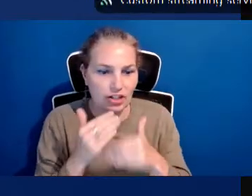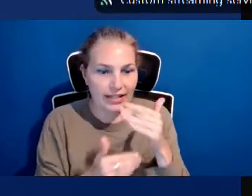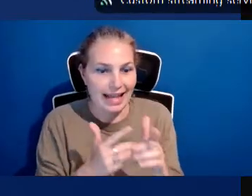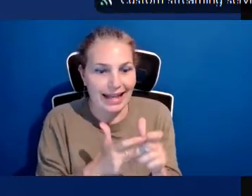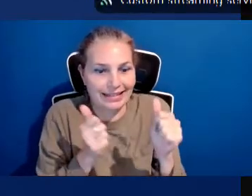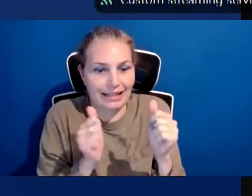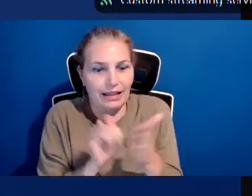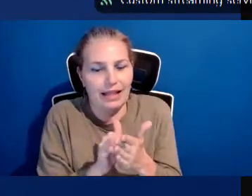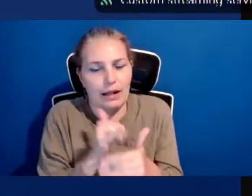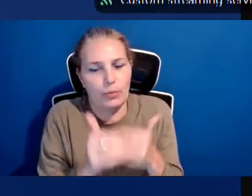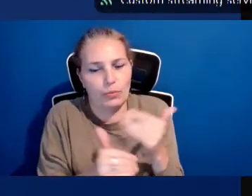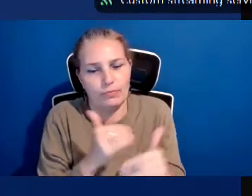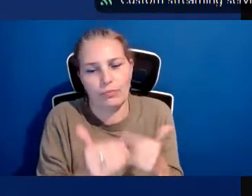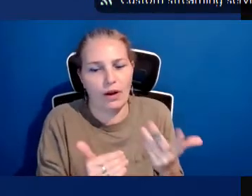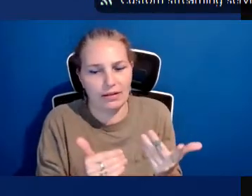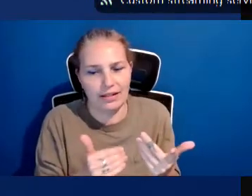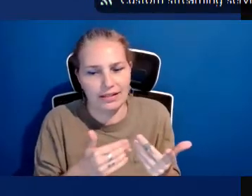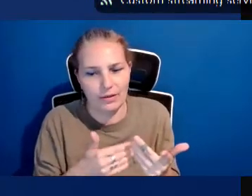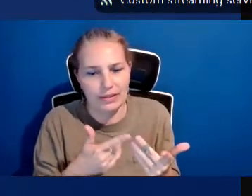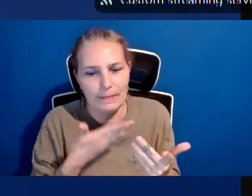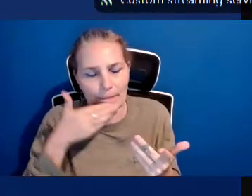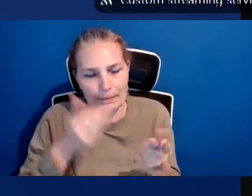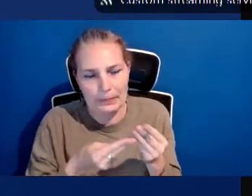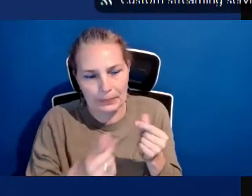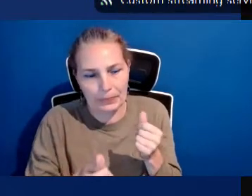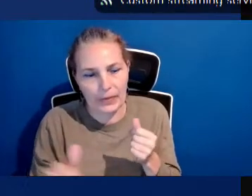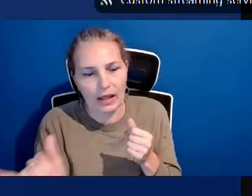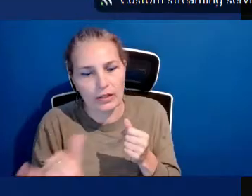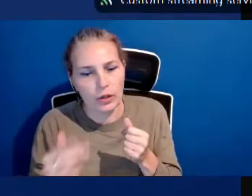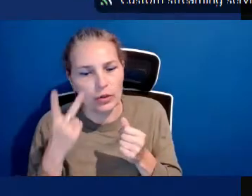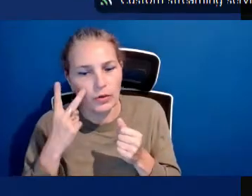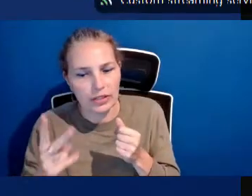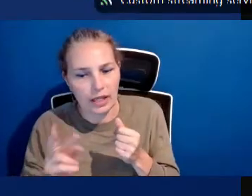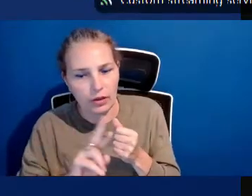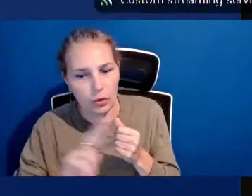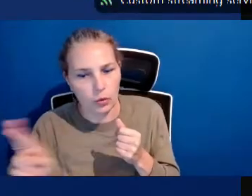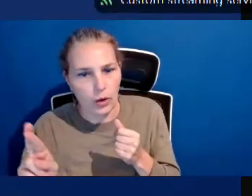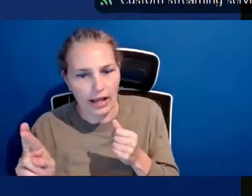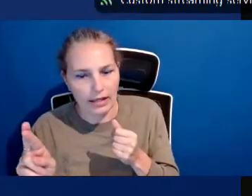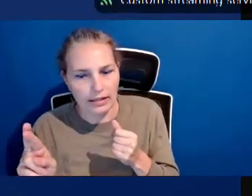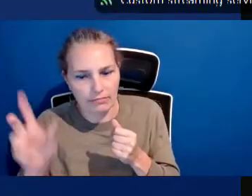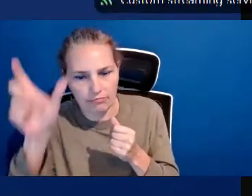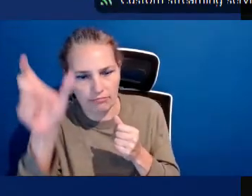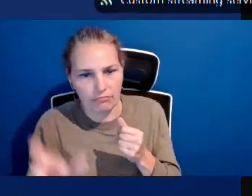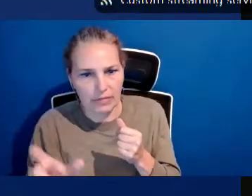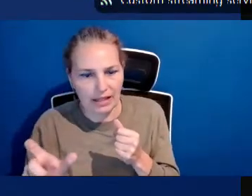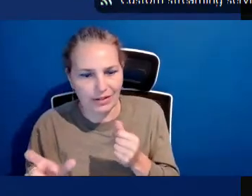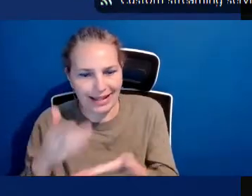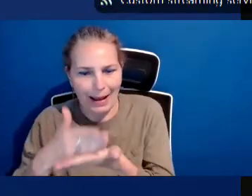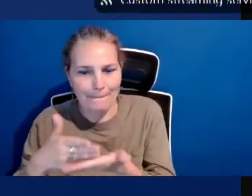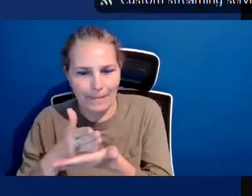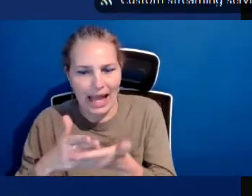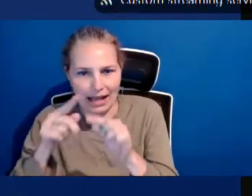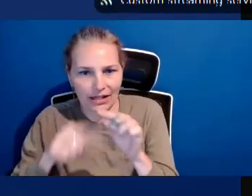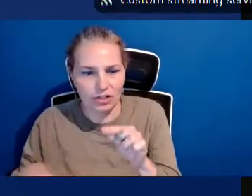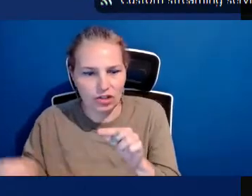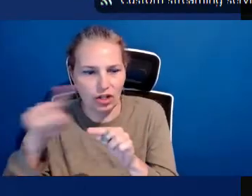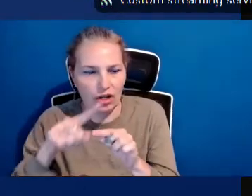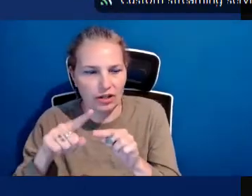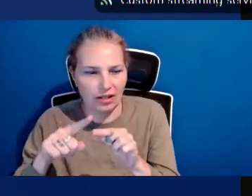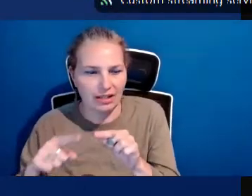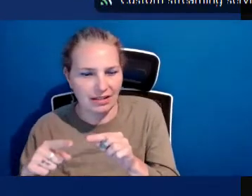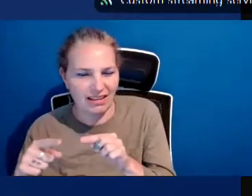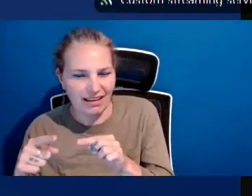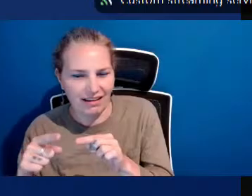the dashboard this week is the table and pie chart on the right-hand side of your screen. And this shows where projects are in their